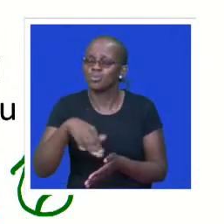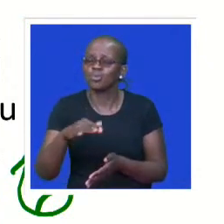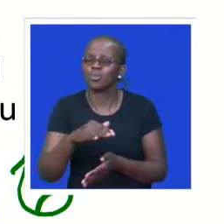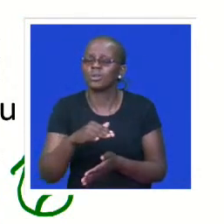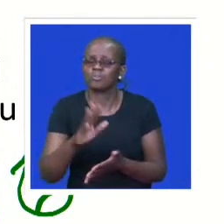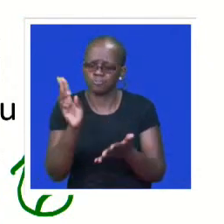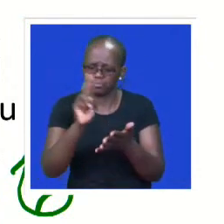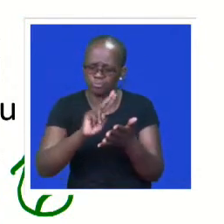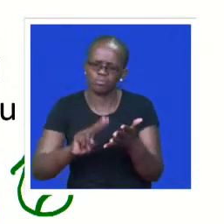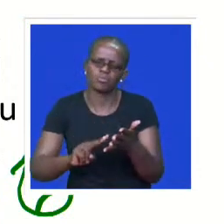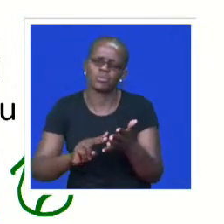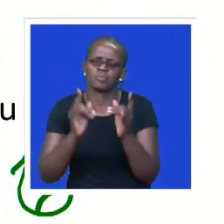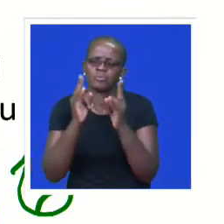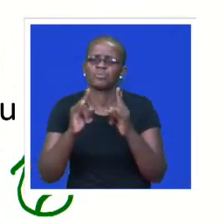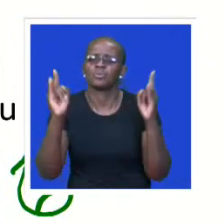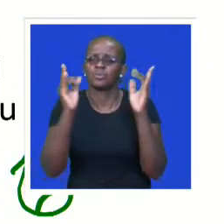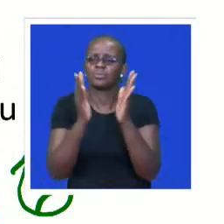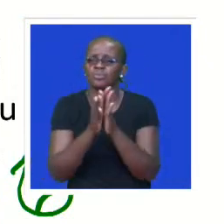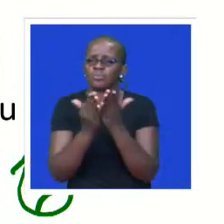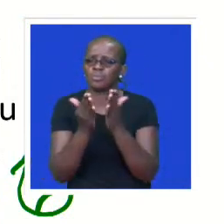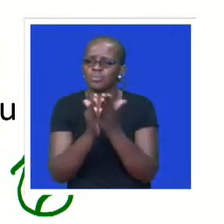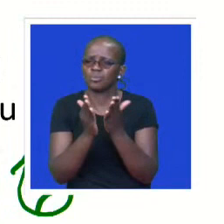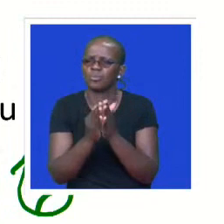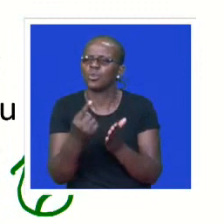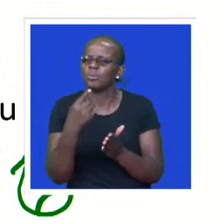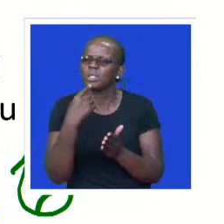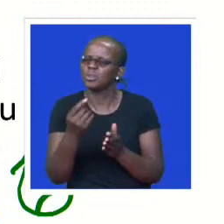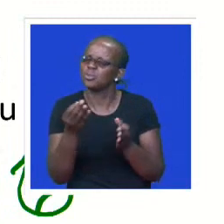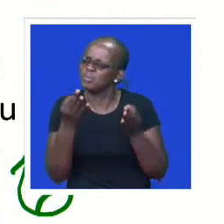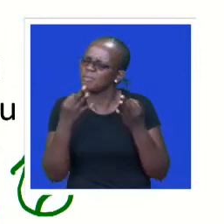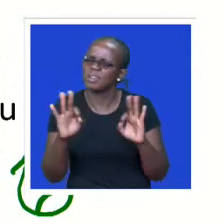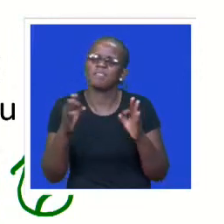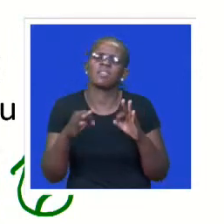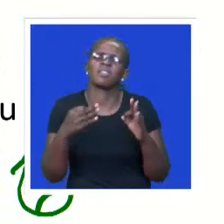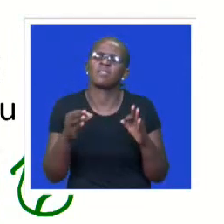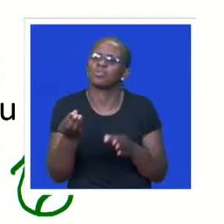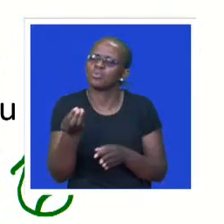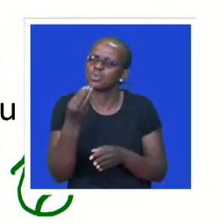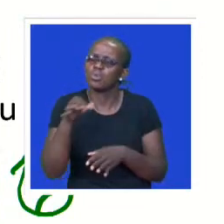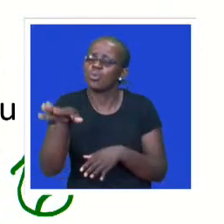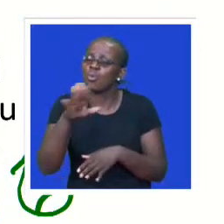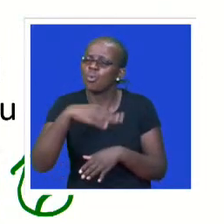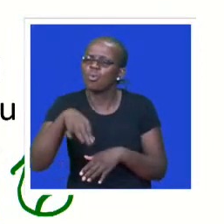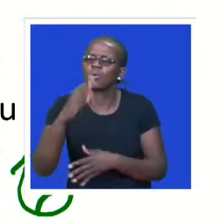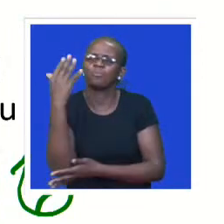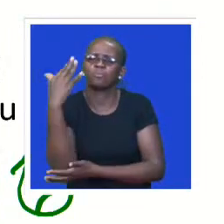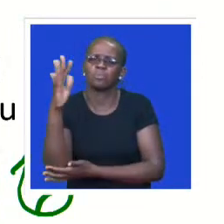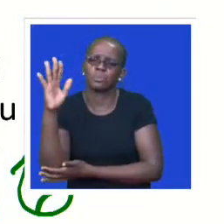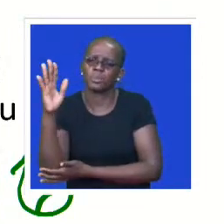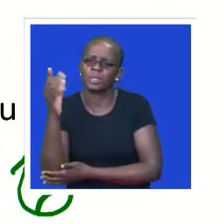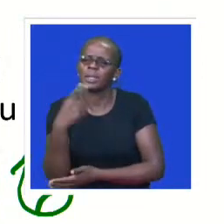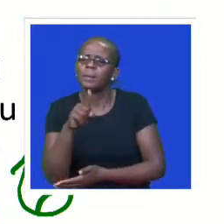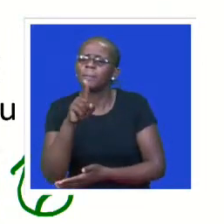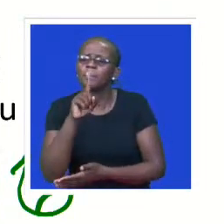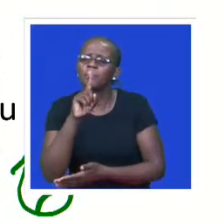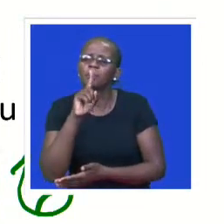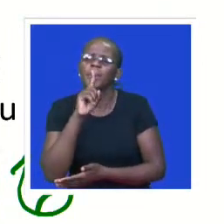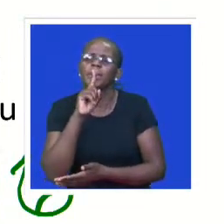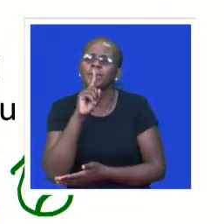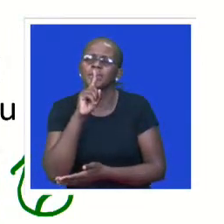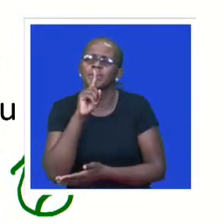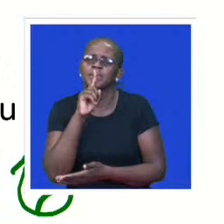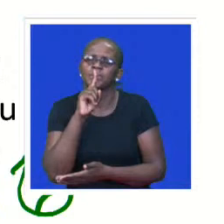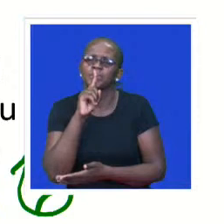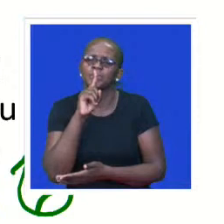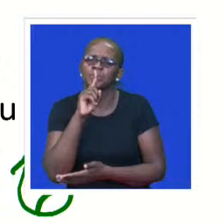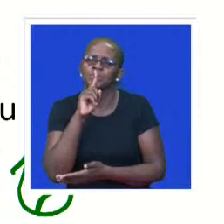quickly, dear Lena. God said, you may freely eat from every tree of the garden, but the tree of knowledge